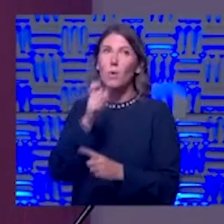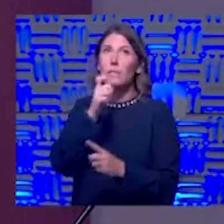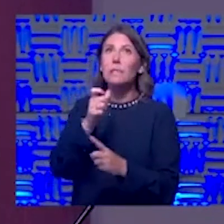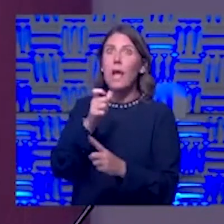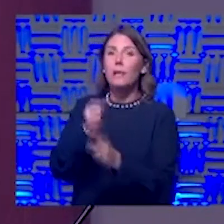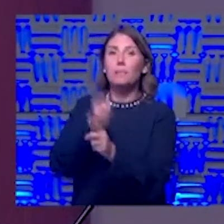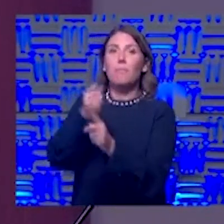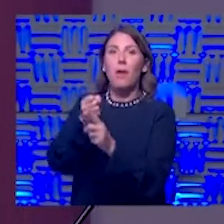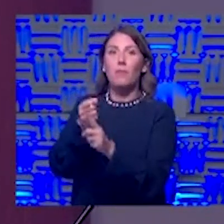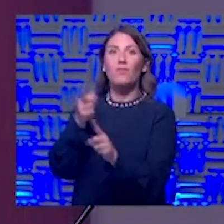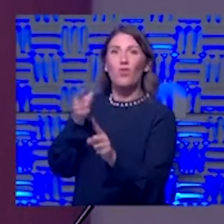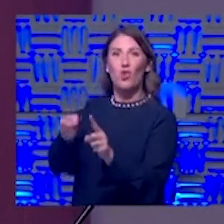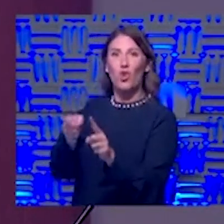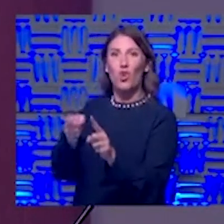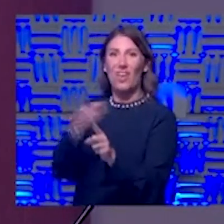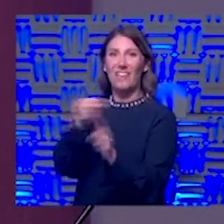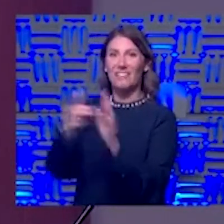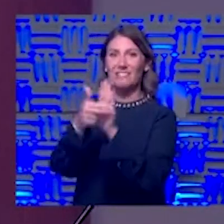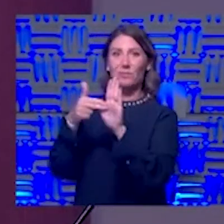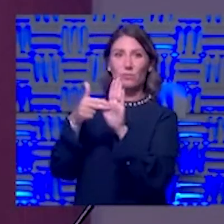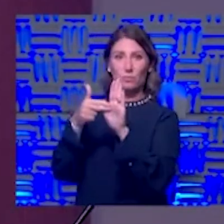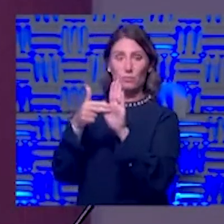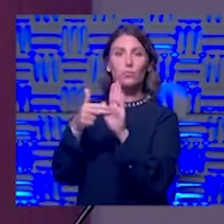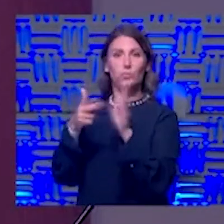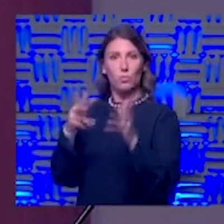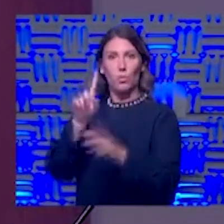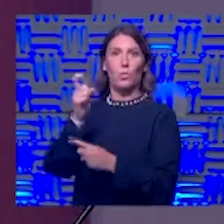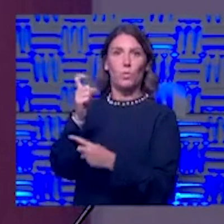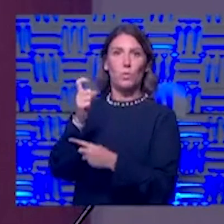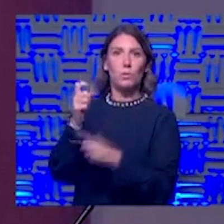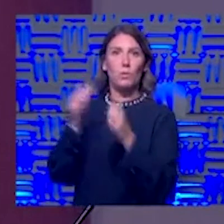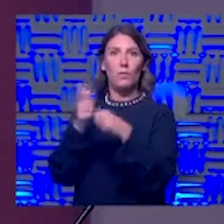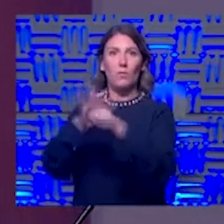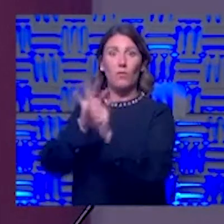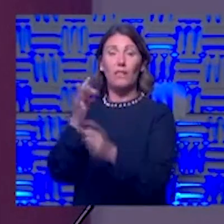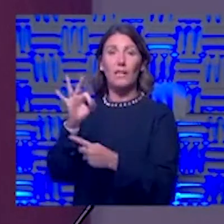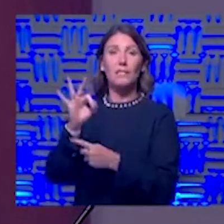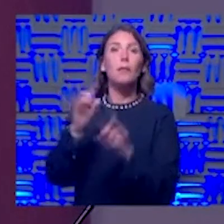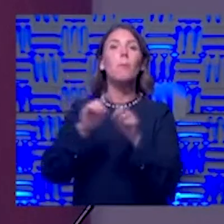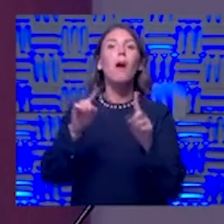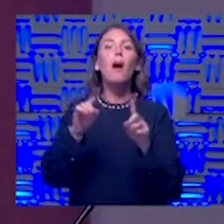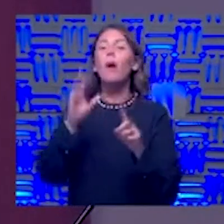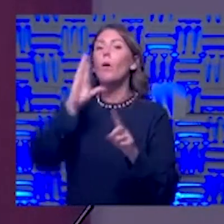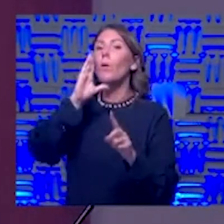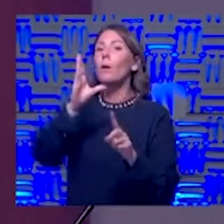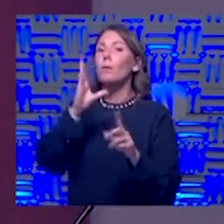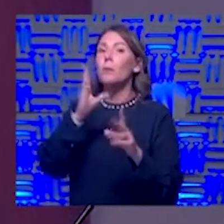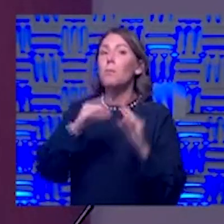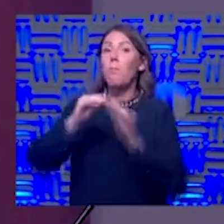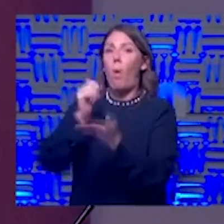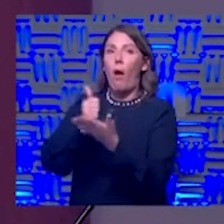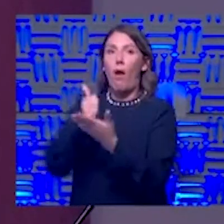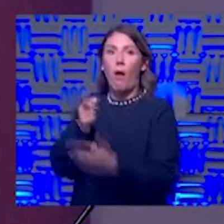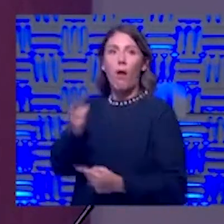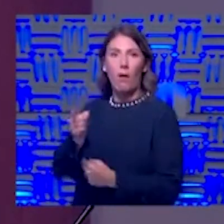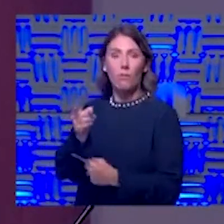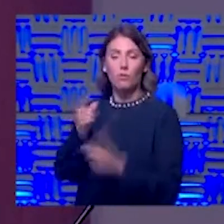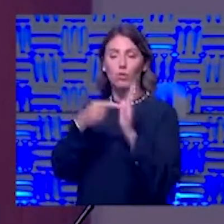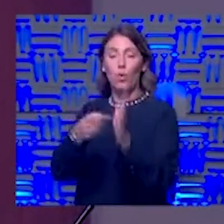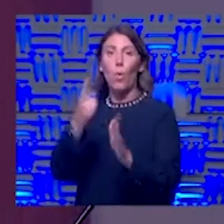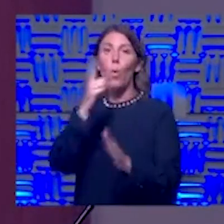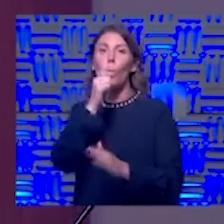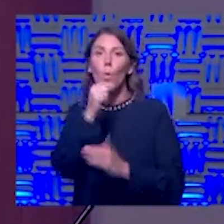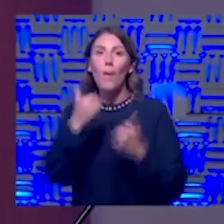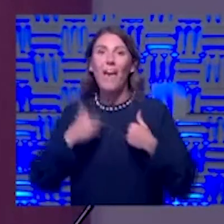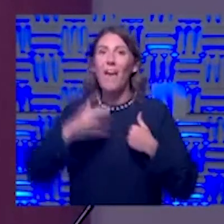the antibody side in diagnosing acute disease, but definitely helpful in the long run in telling us who has had it. And so if someone